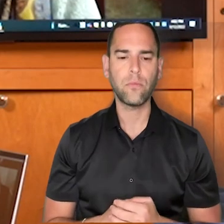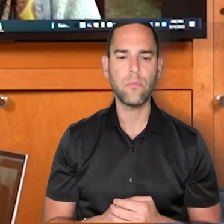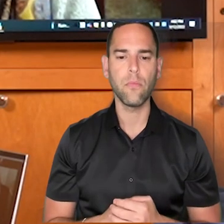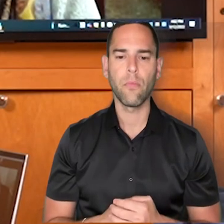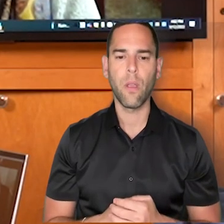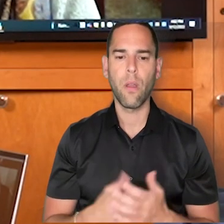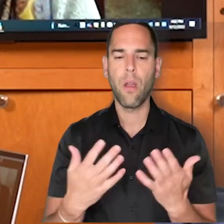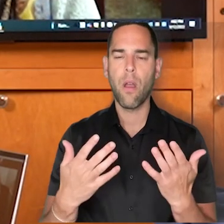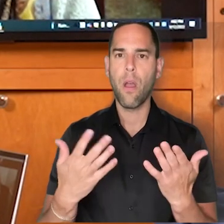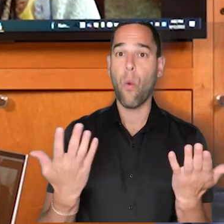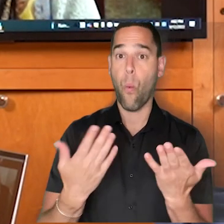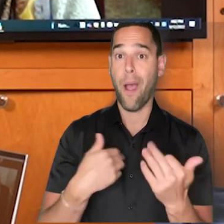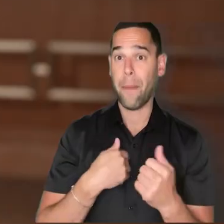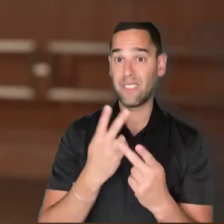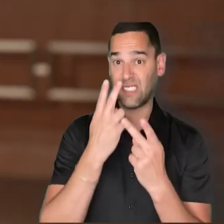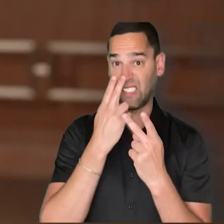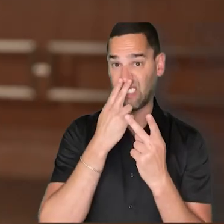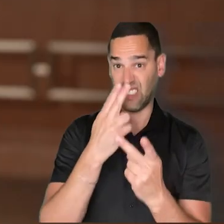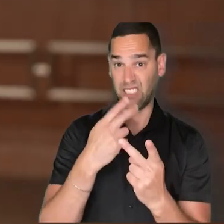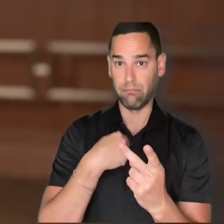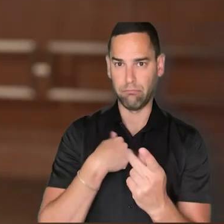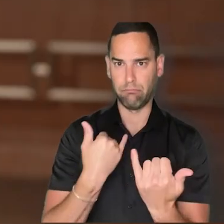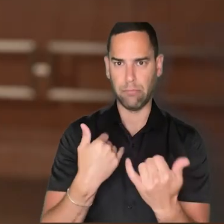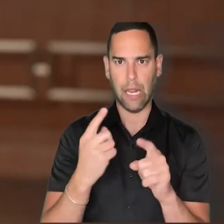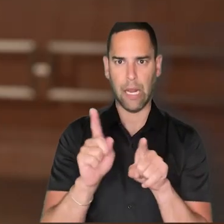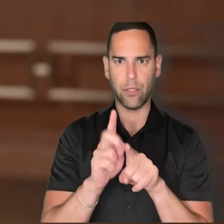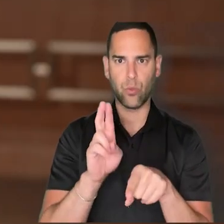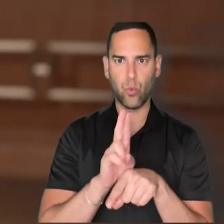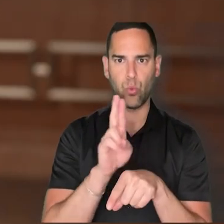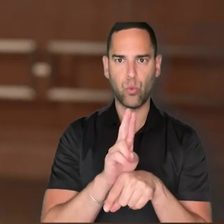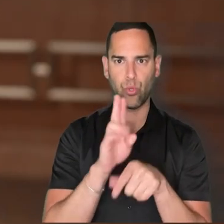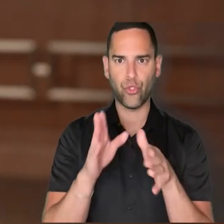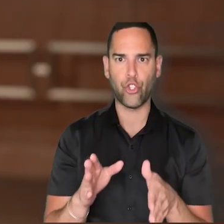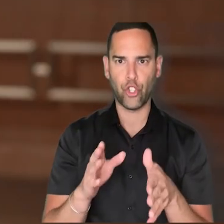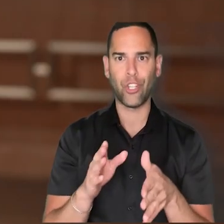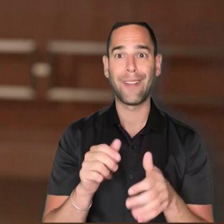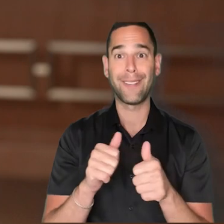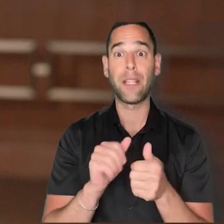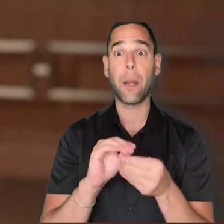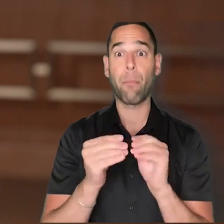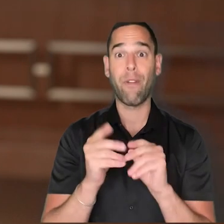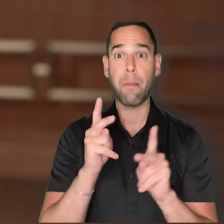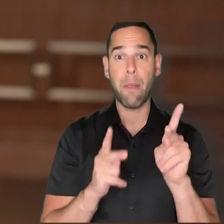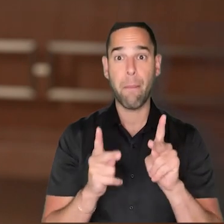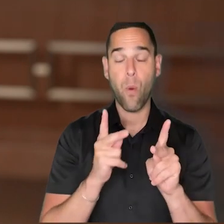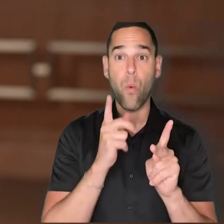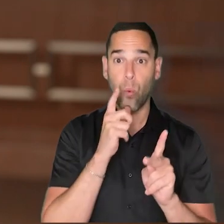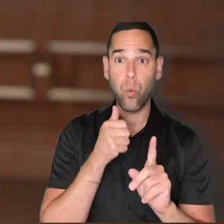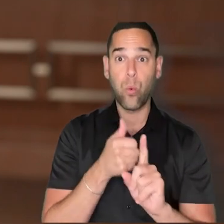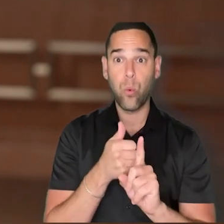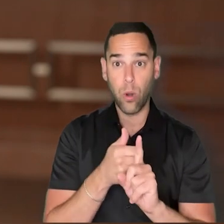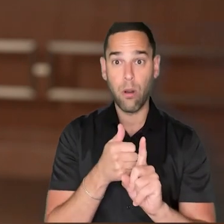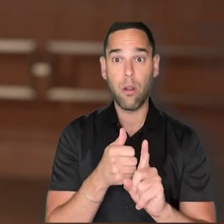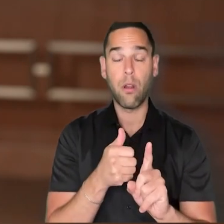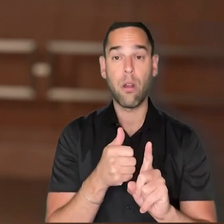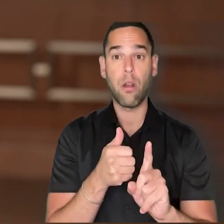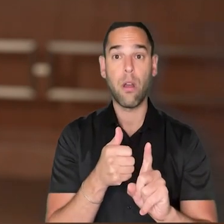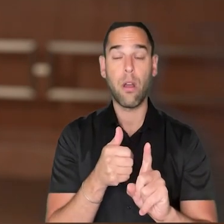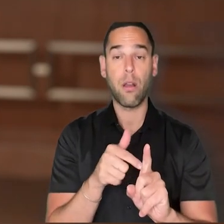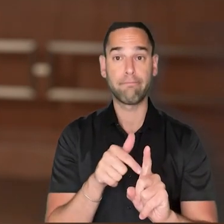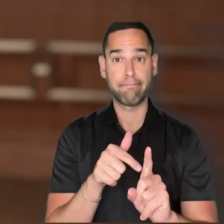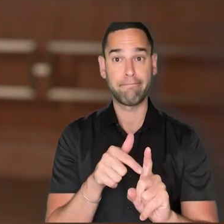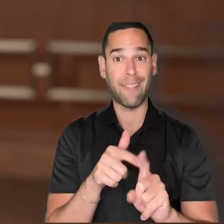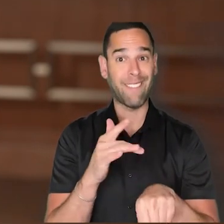And, you know, what I'm seeing as a user is a dwindling force of people